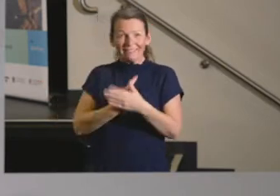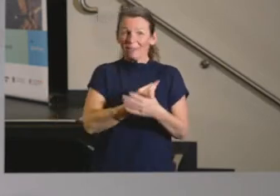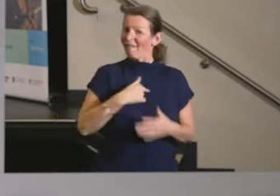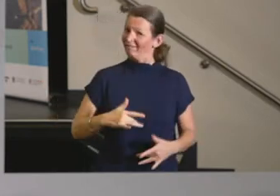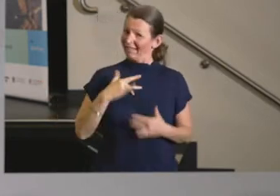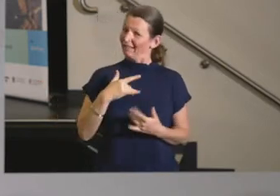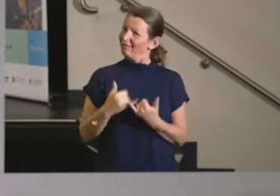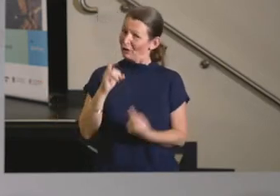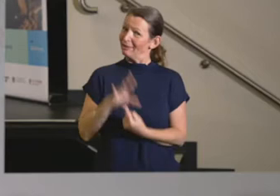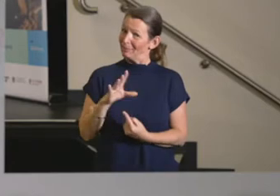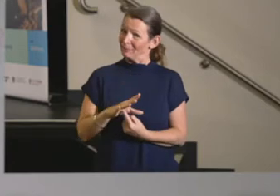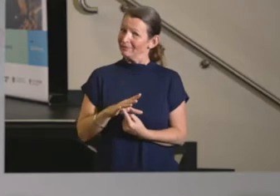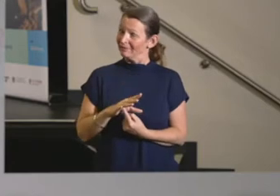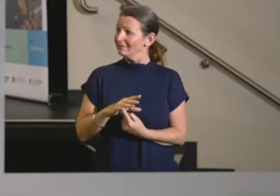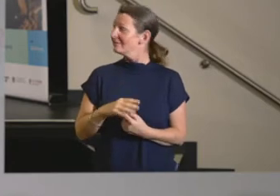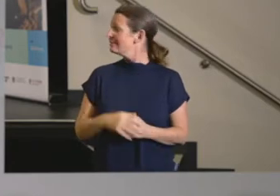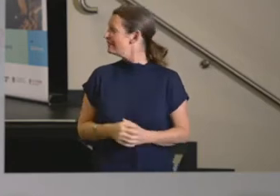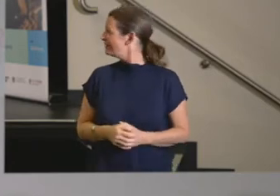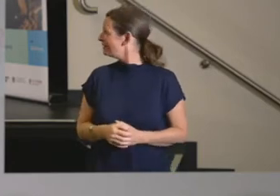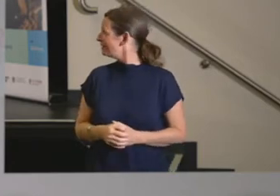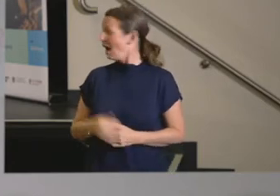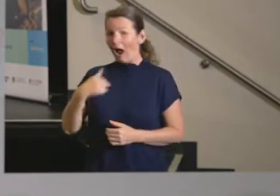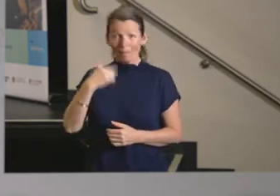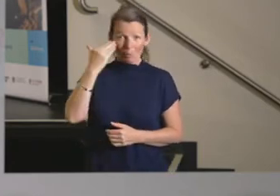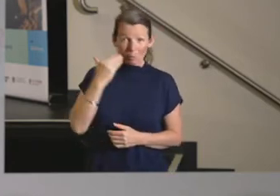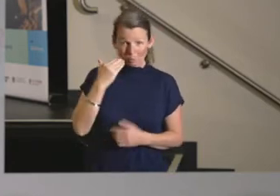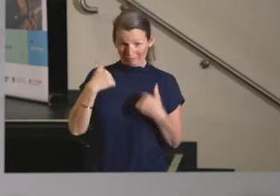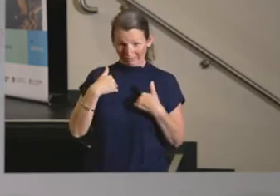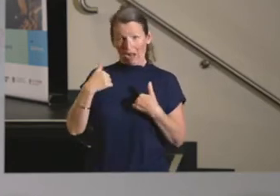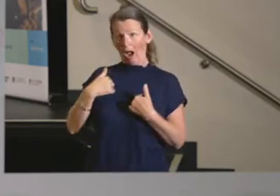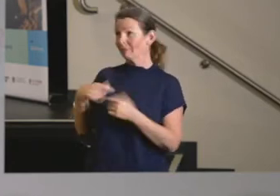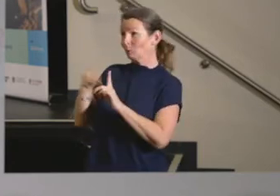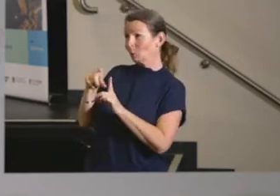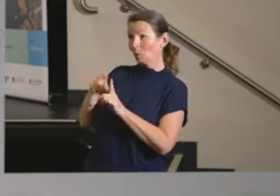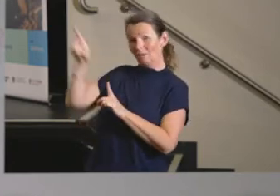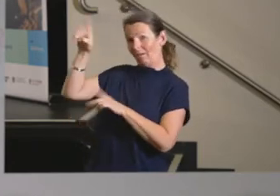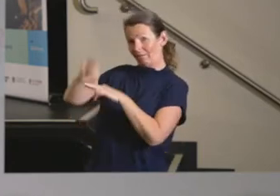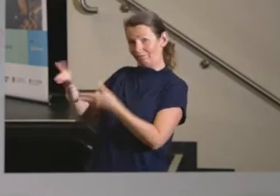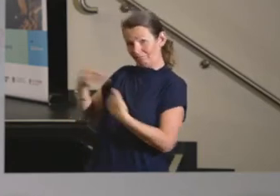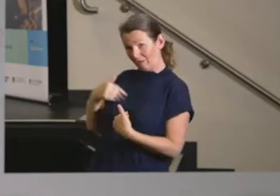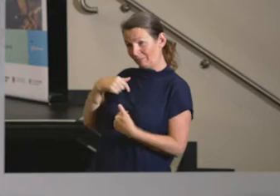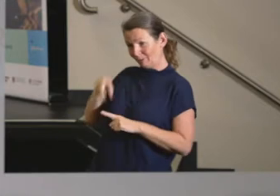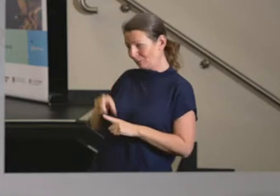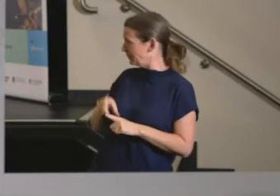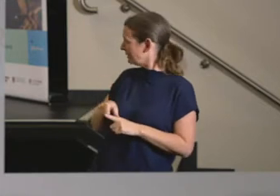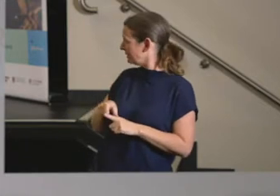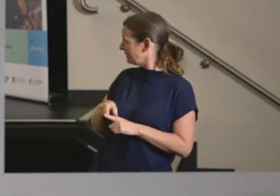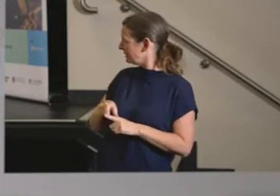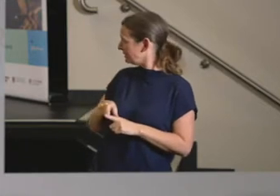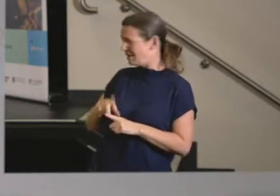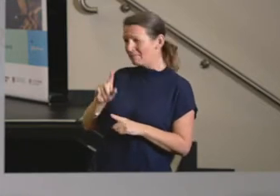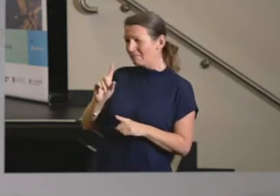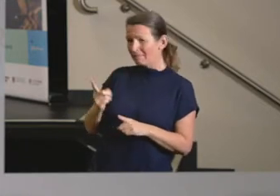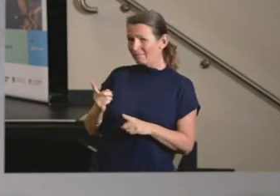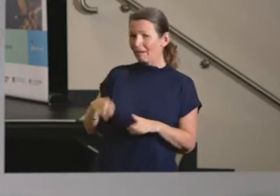important. I'm a Papua New Guinean woman. I'm a daughter. I am a member of a clan, a tribe, a community, a village, but I'm